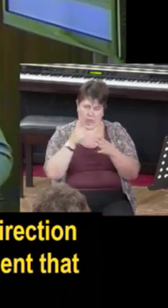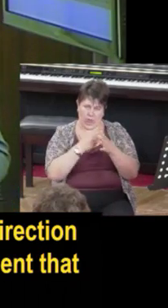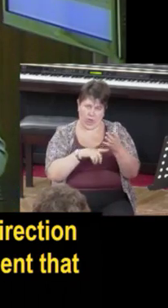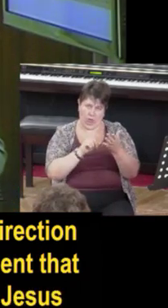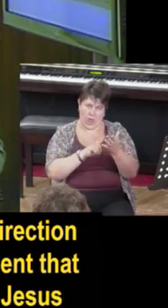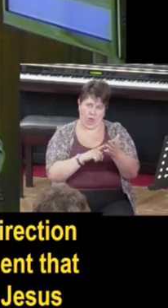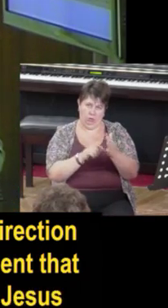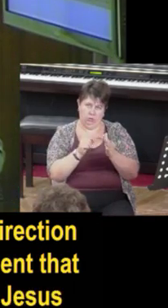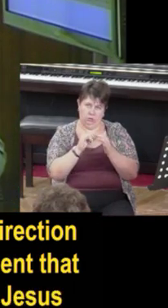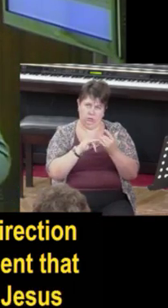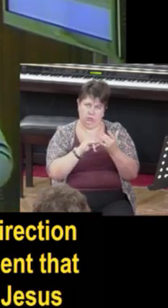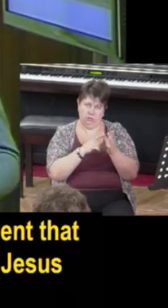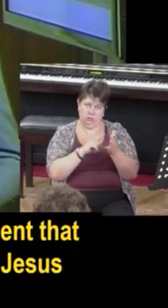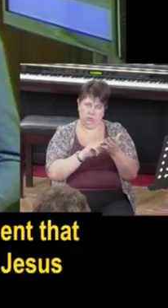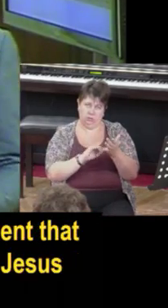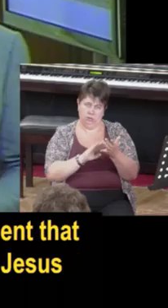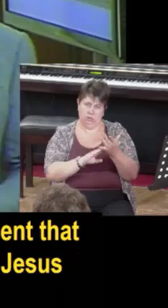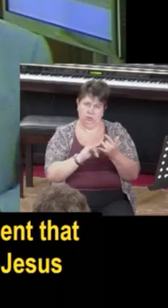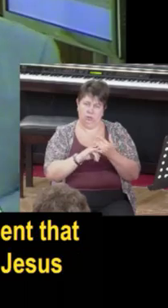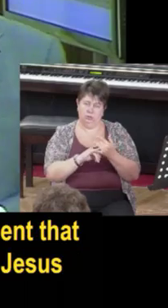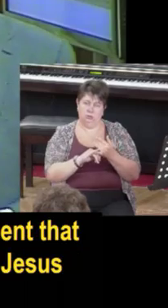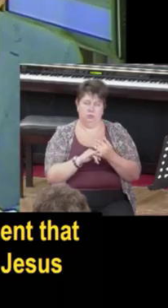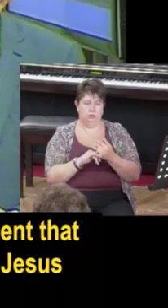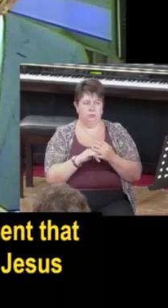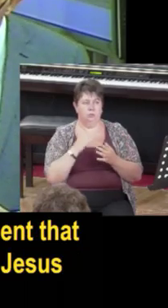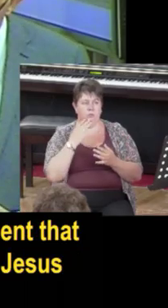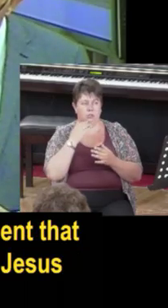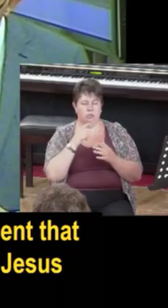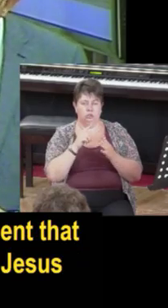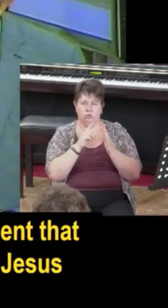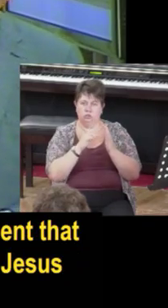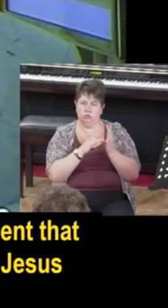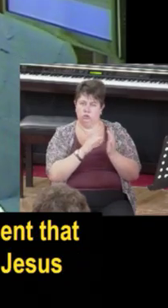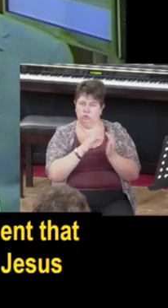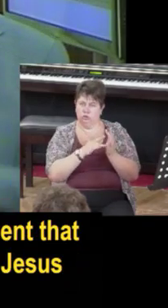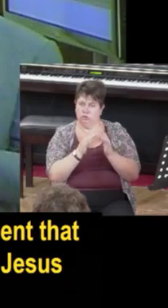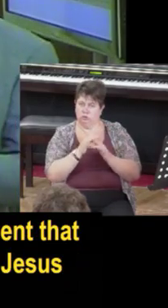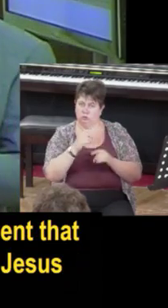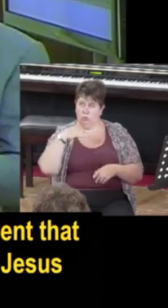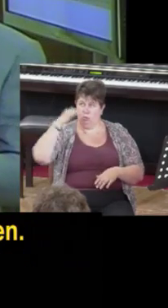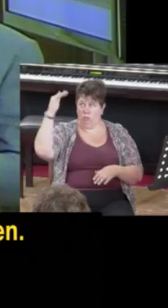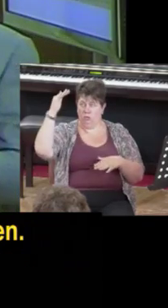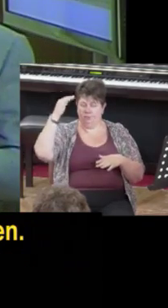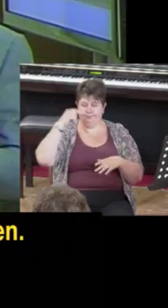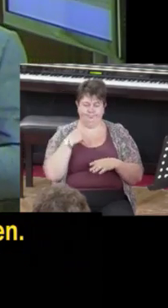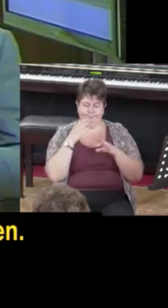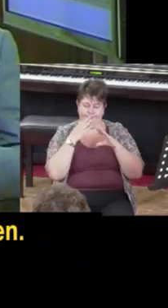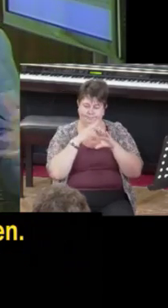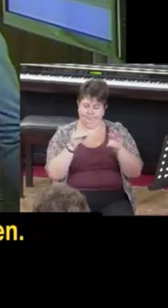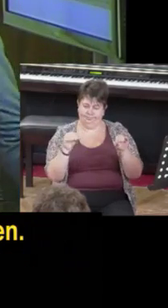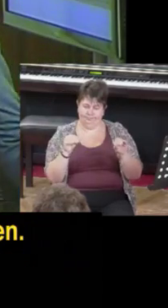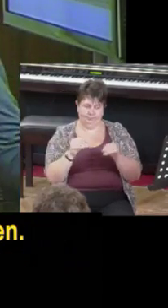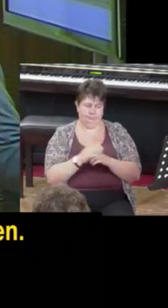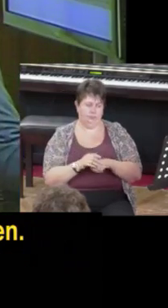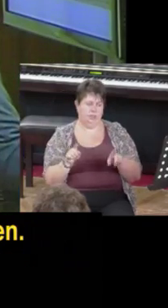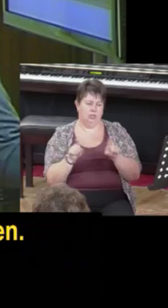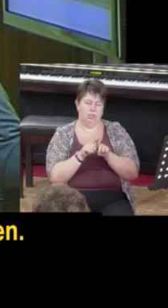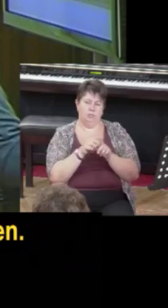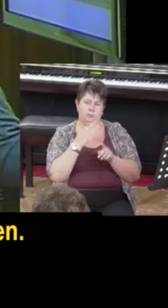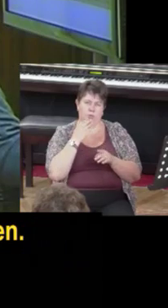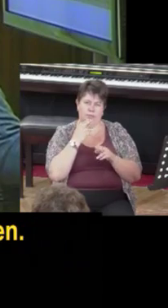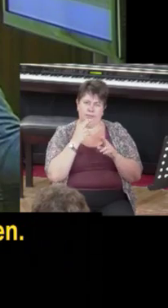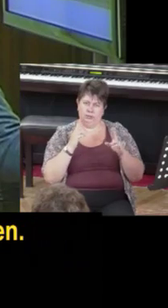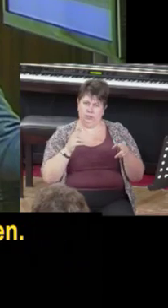the Psalms, because he referred to them on so many occasions, including when he was dying on the